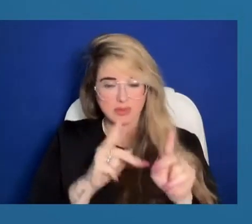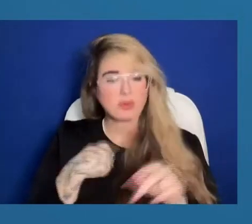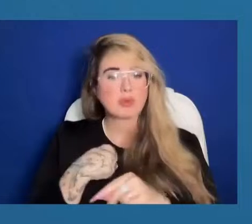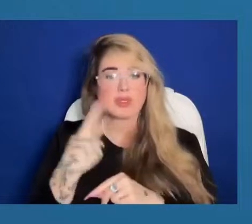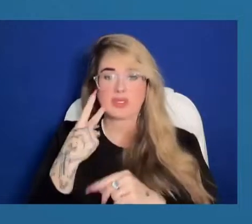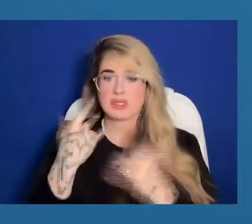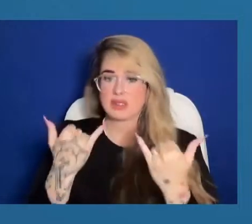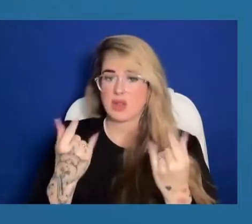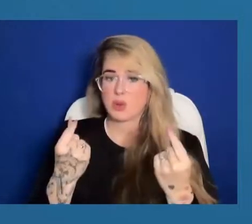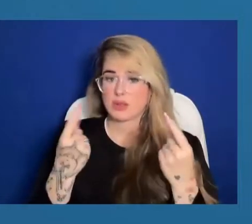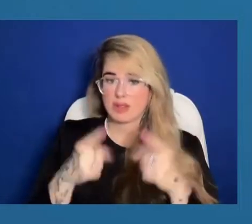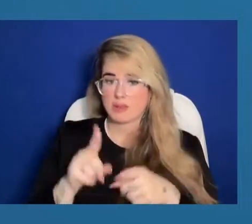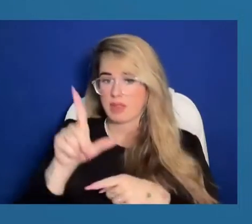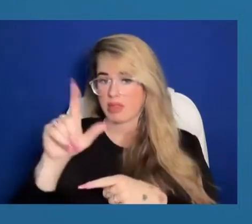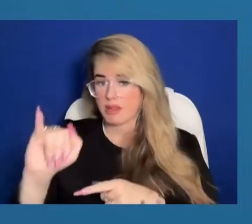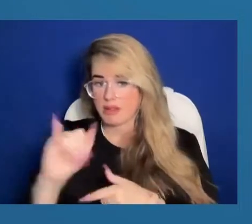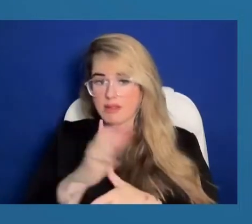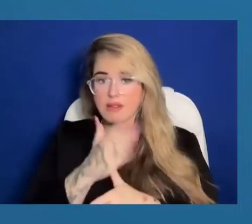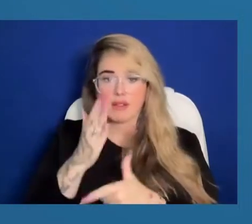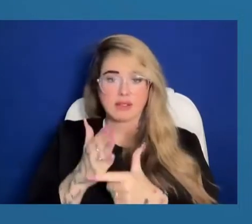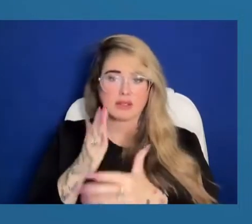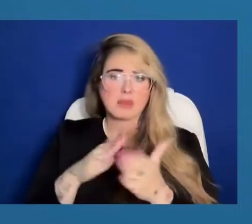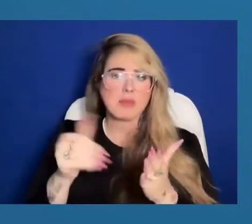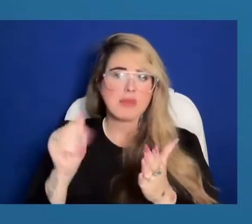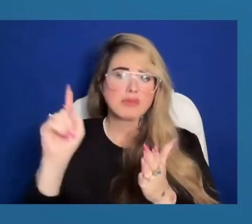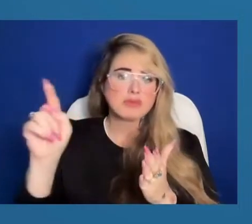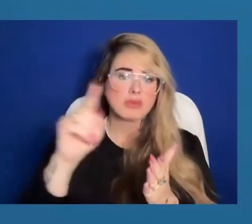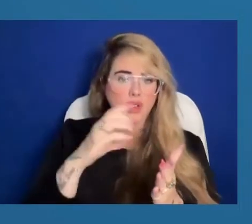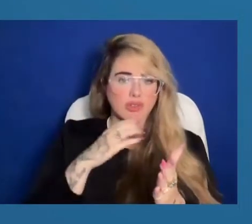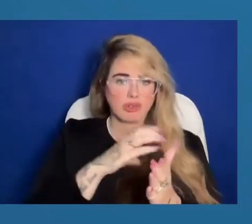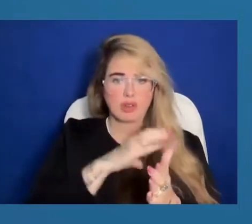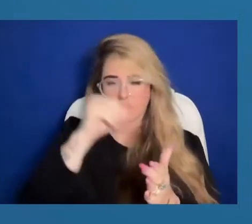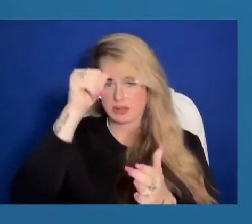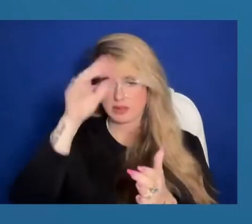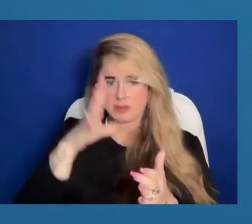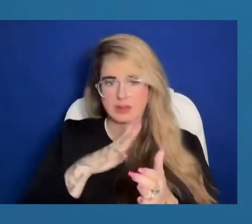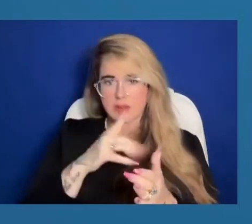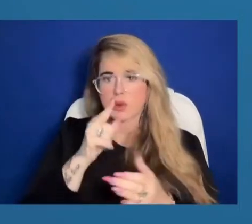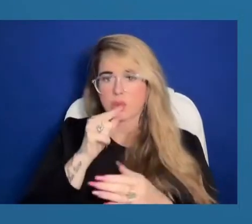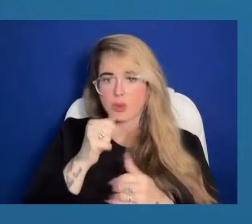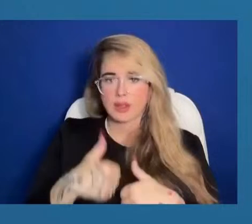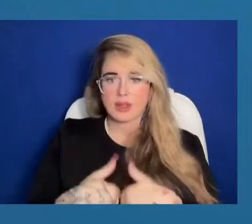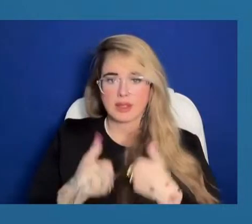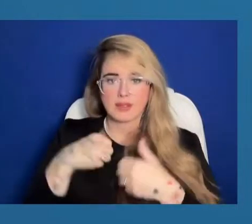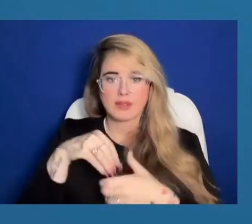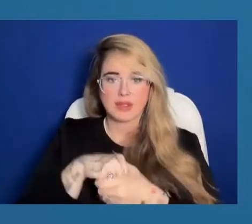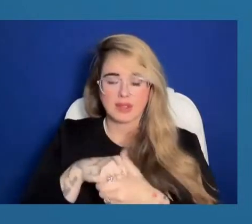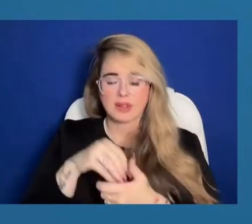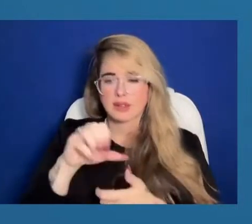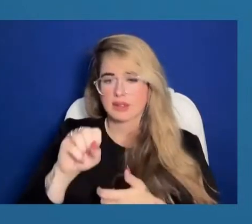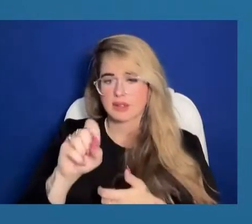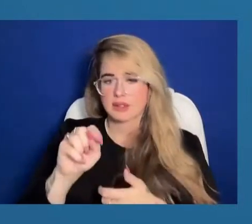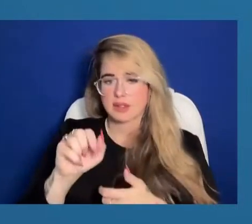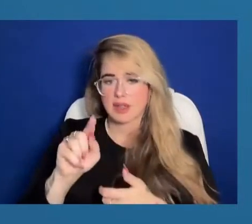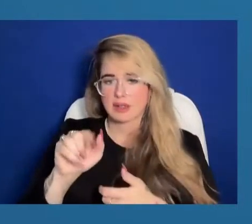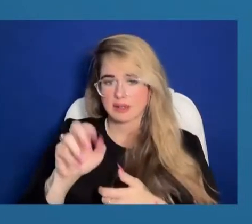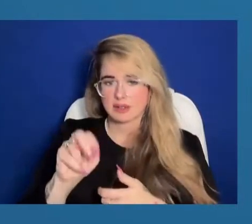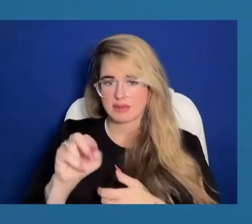in Long Island and some of our congressmen that lives in Staten Island, what they